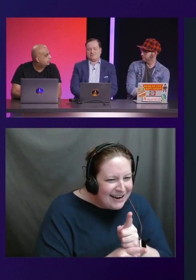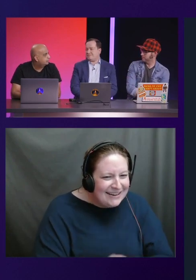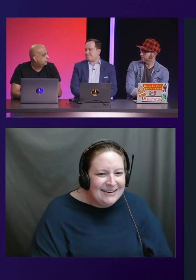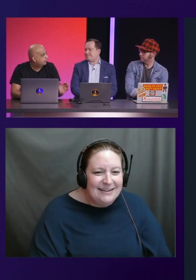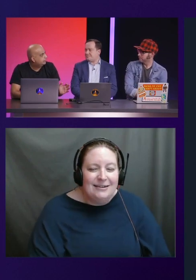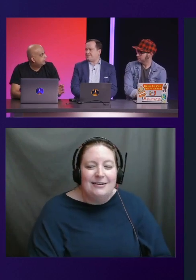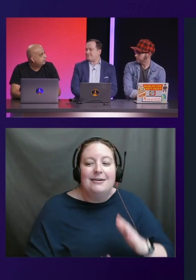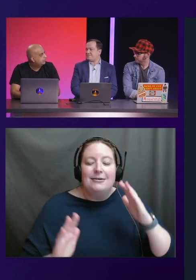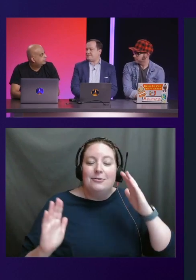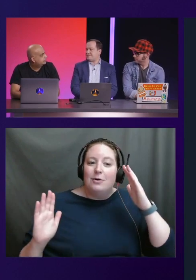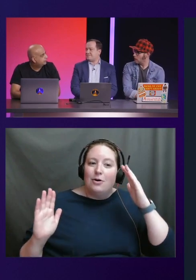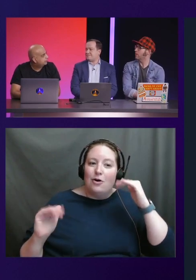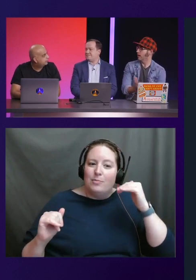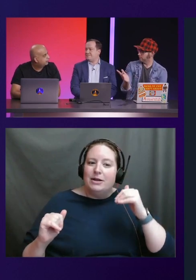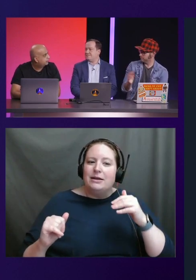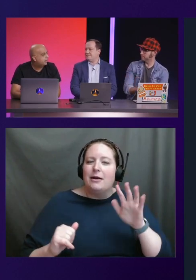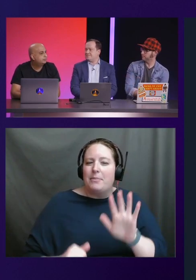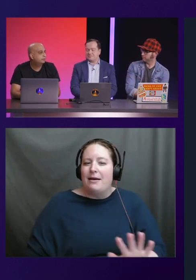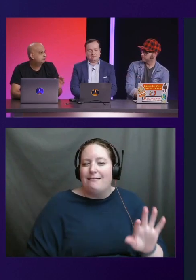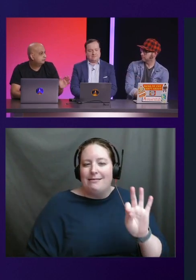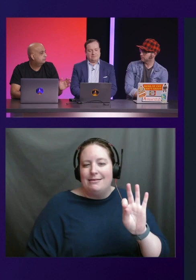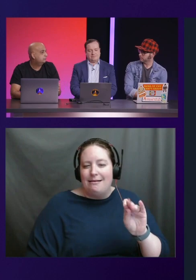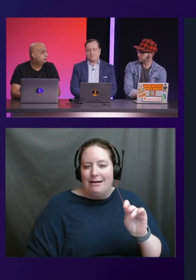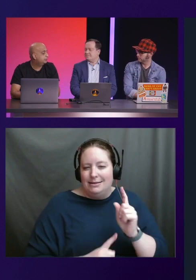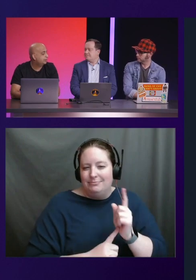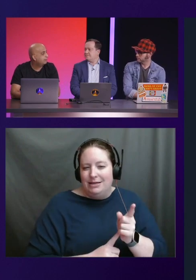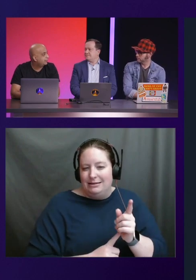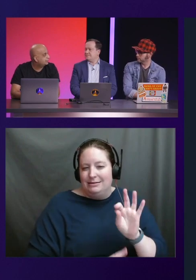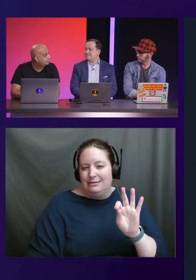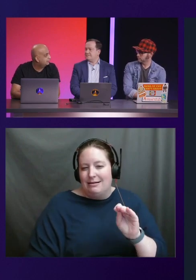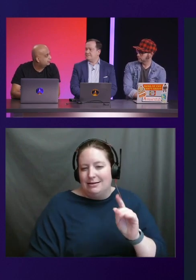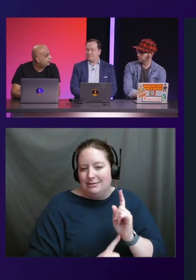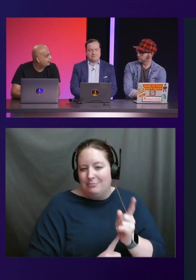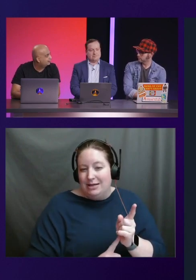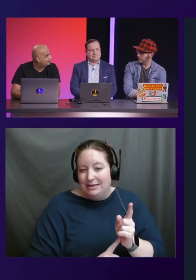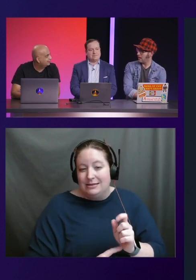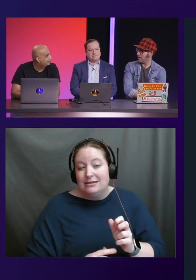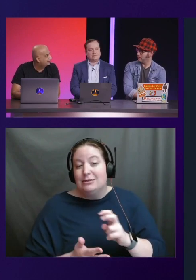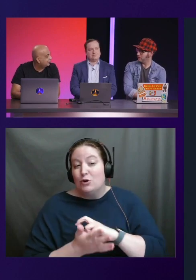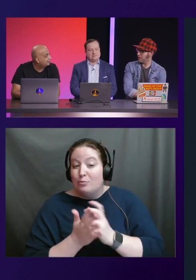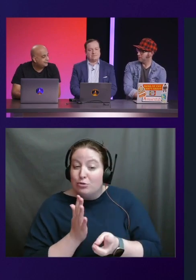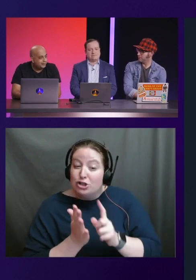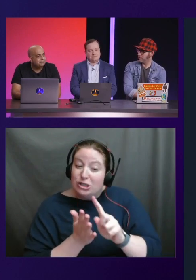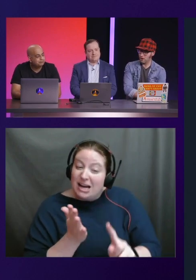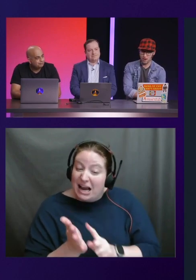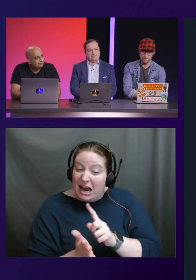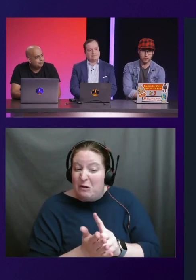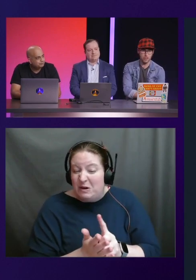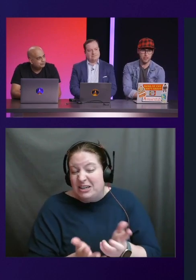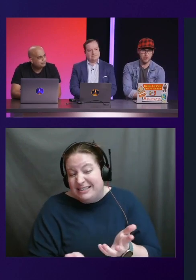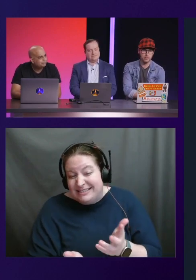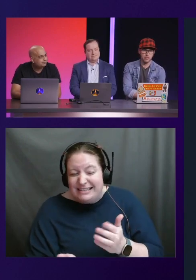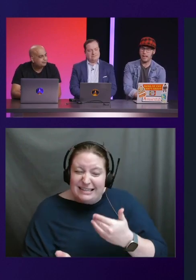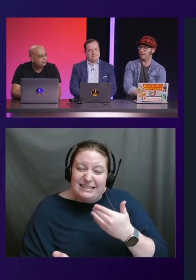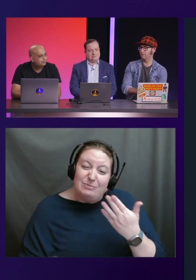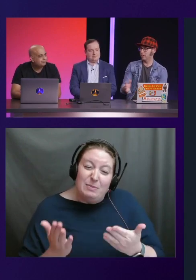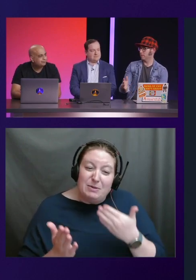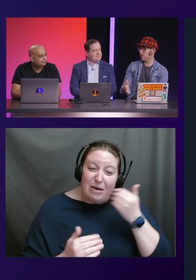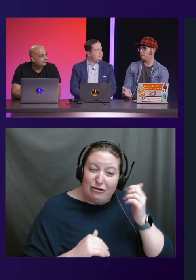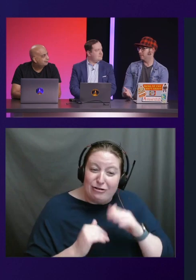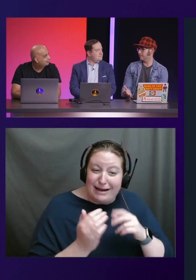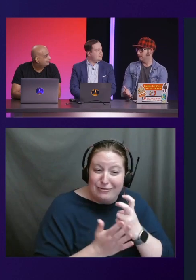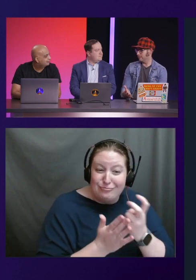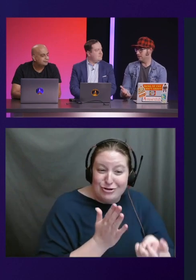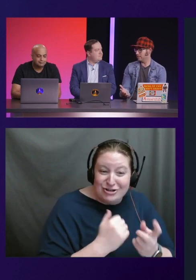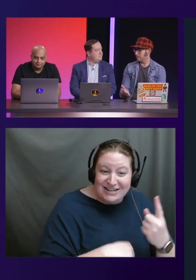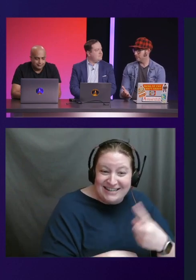to about 90 minutes, give or take. So immersion hour actually is close. Yeah, not too far off. Yep. Great. Yeah. Yeah. Look, we're